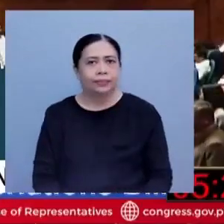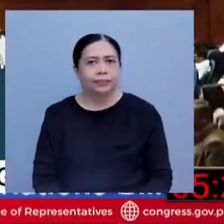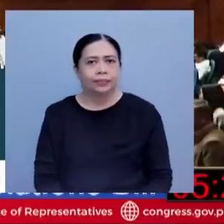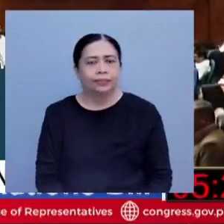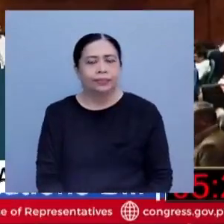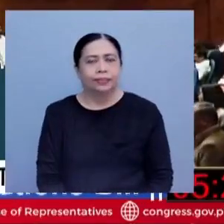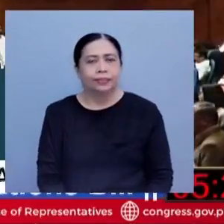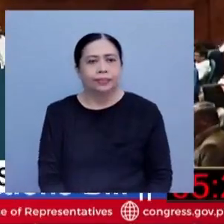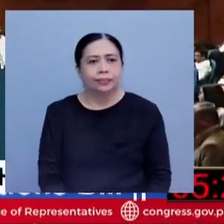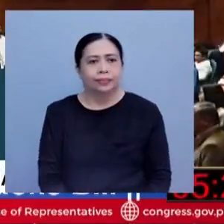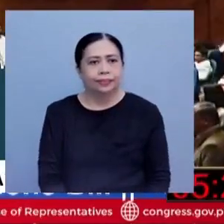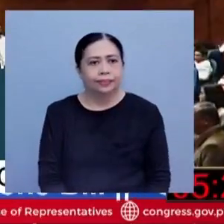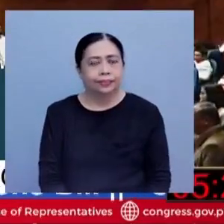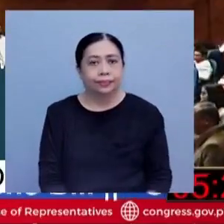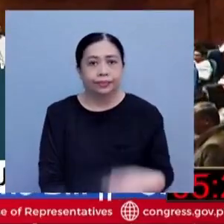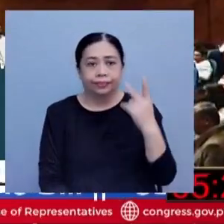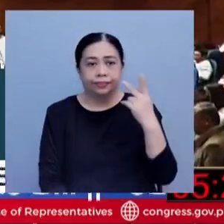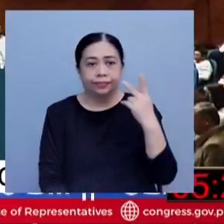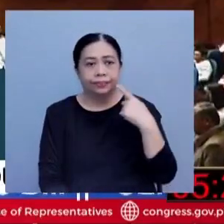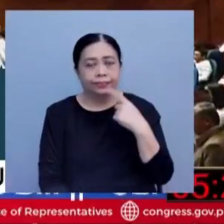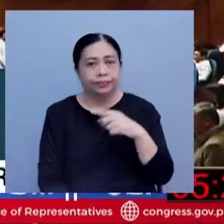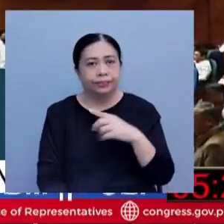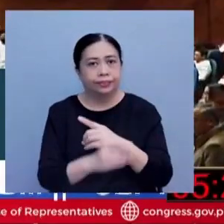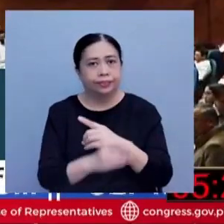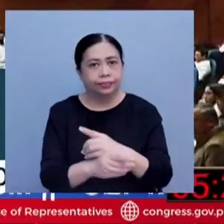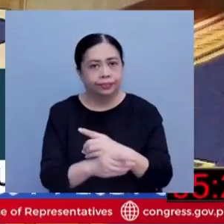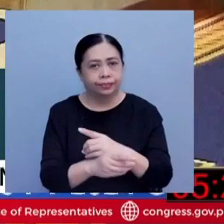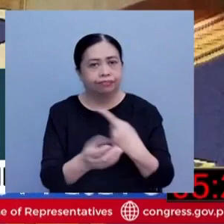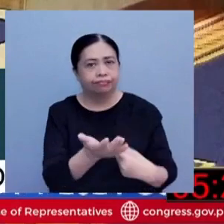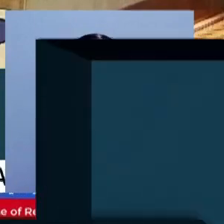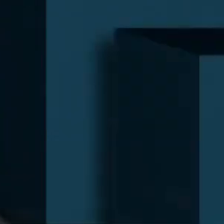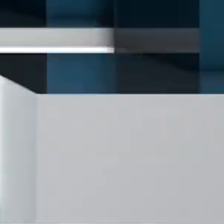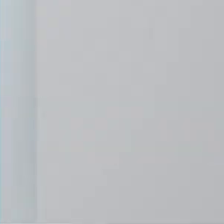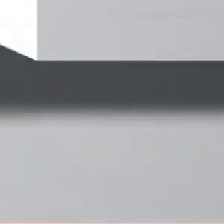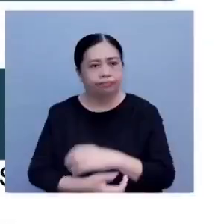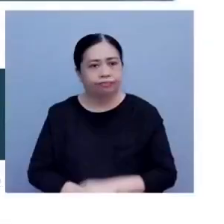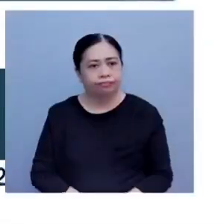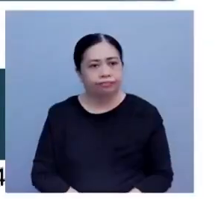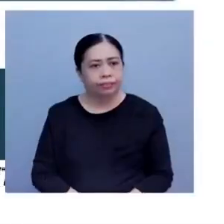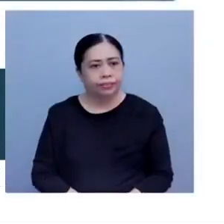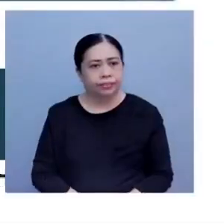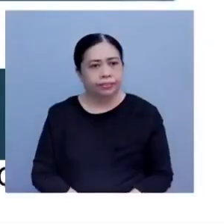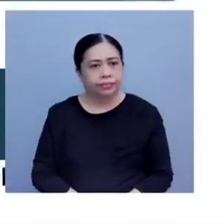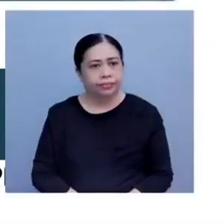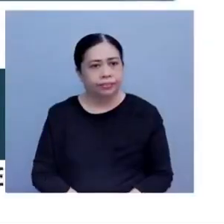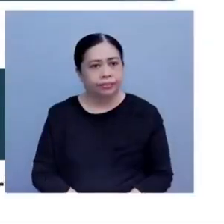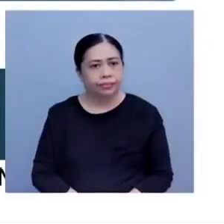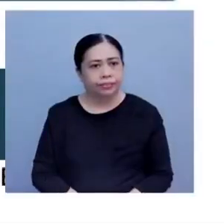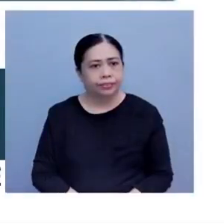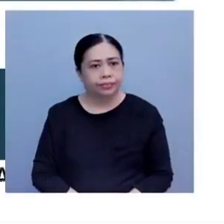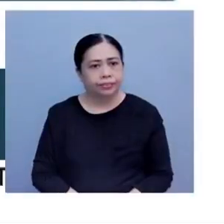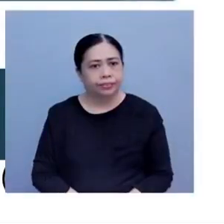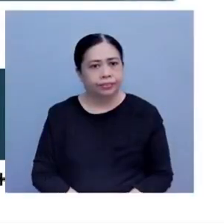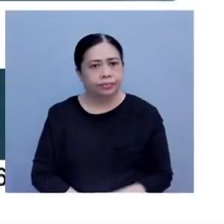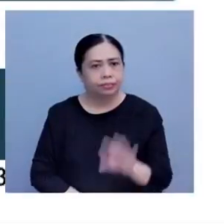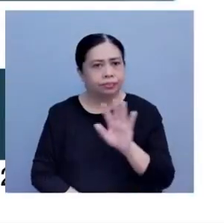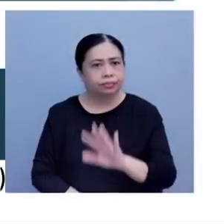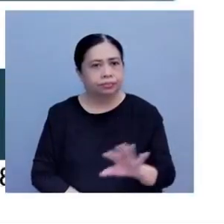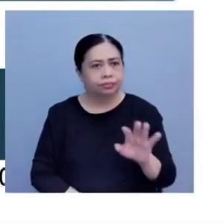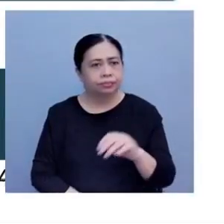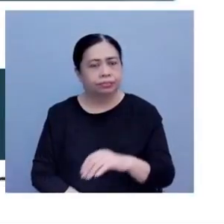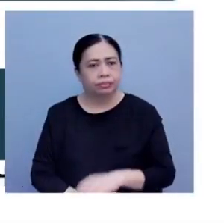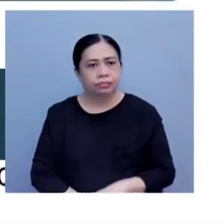Pimentel also defending budget deliberations at the lower house. Representatives, there are about 312